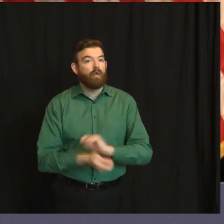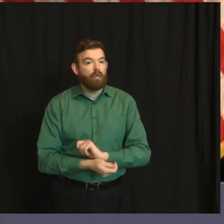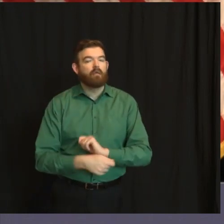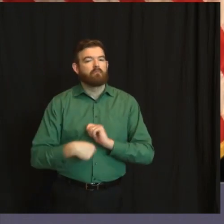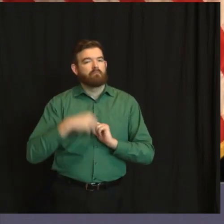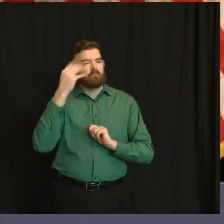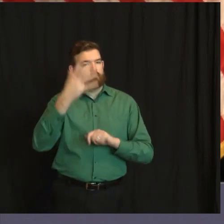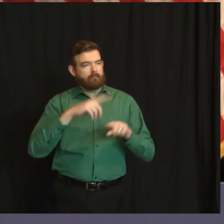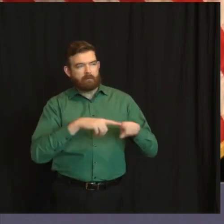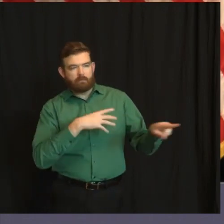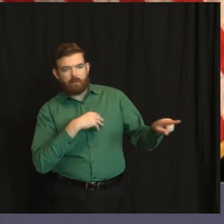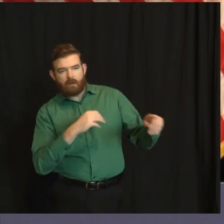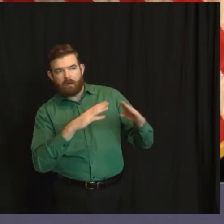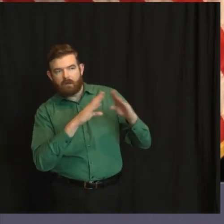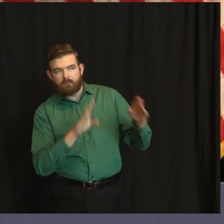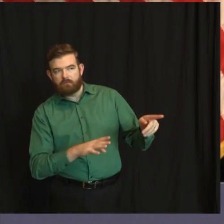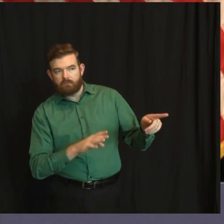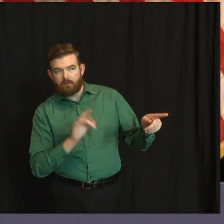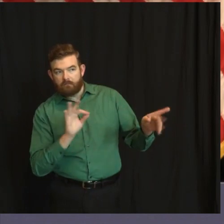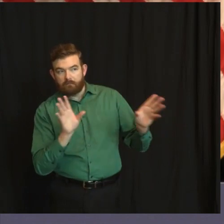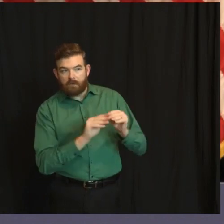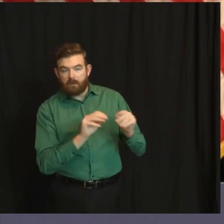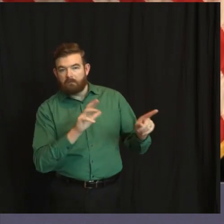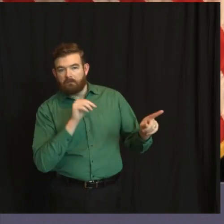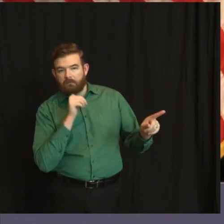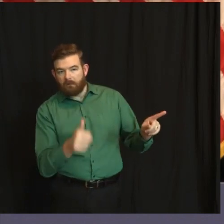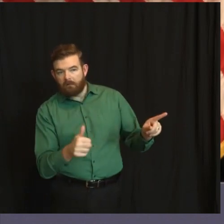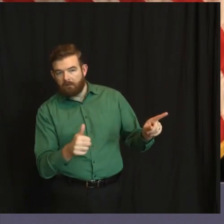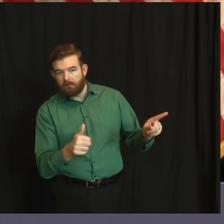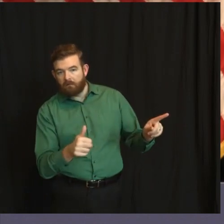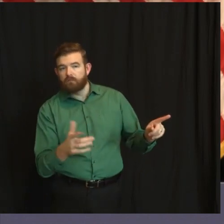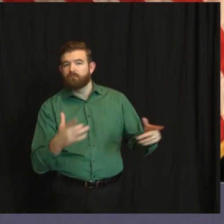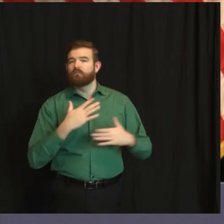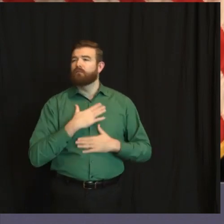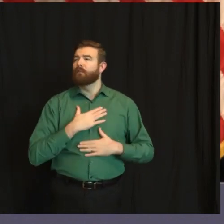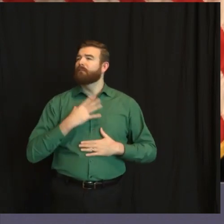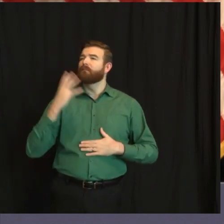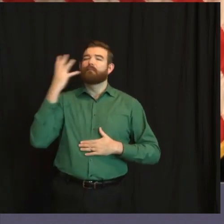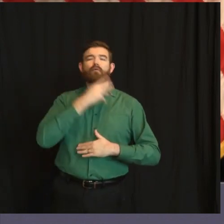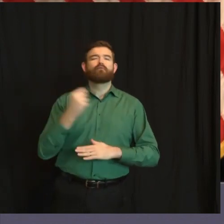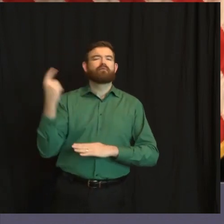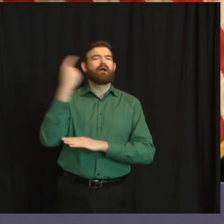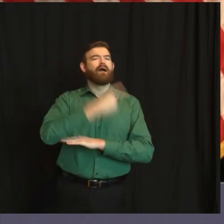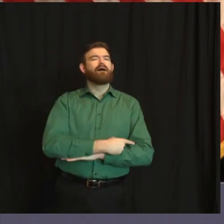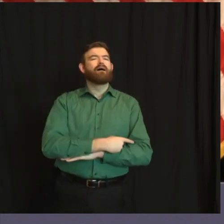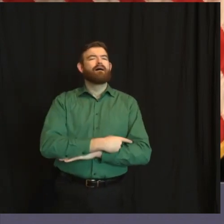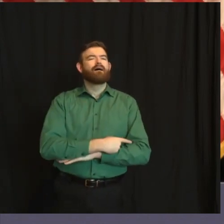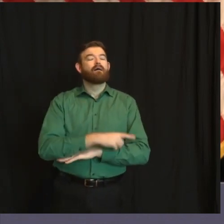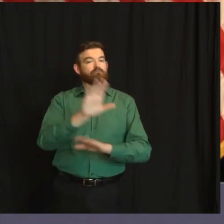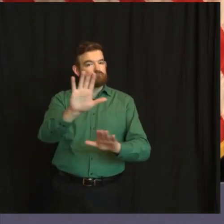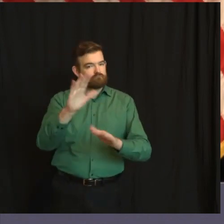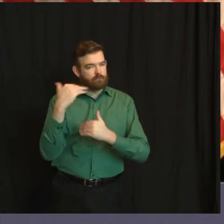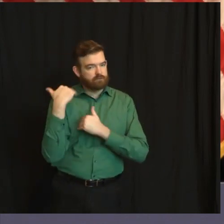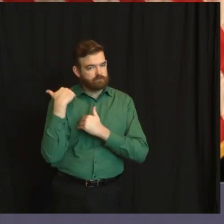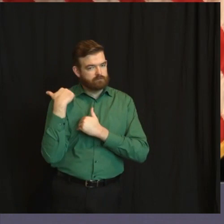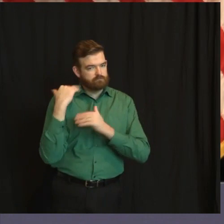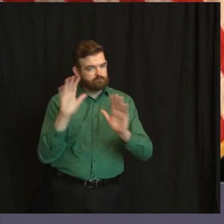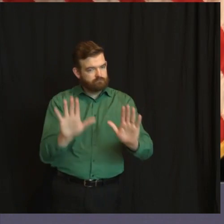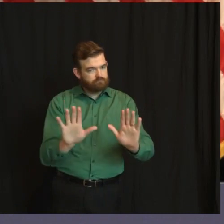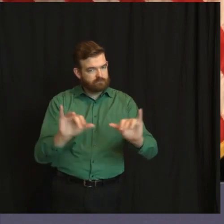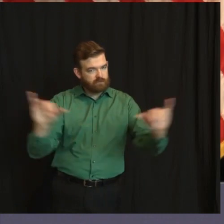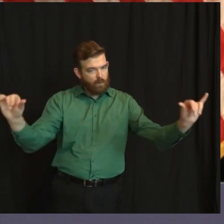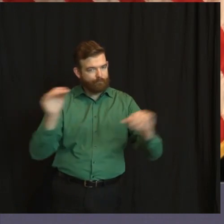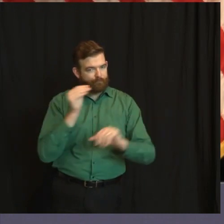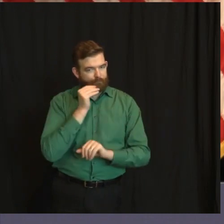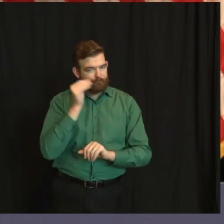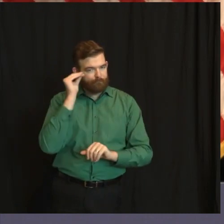the meantime, enjoy this beautiful spring day, folks, but responsibly. Please, please, please stay home, stay away from each other, get